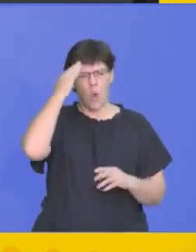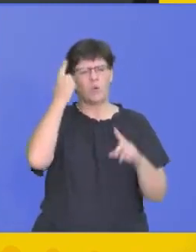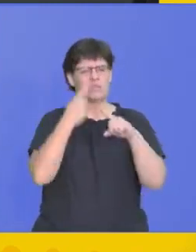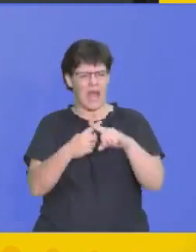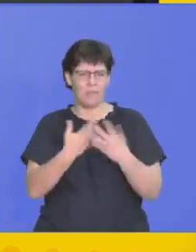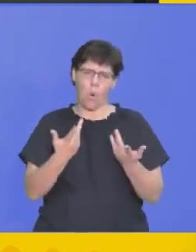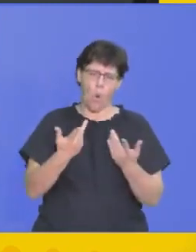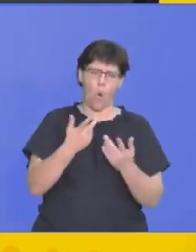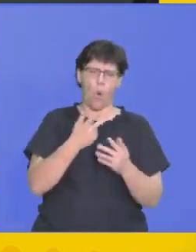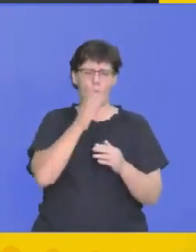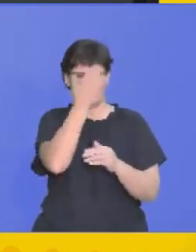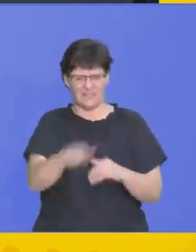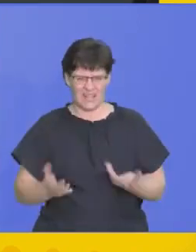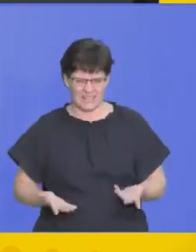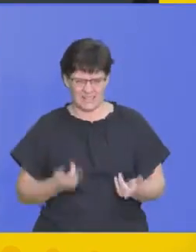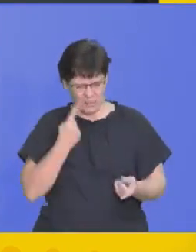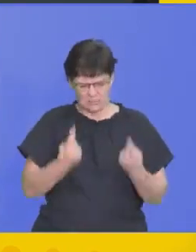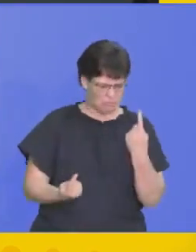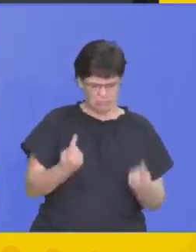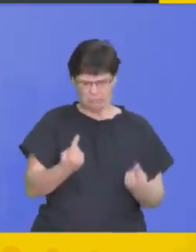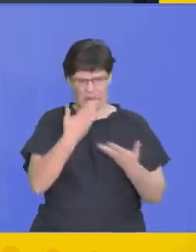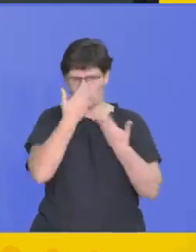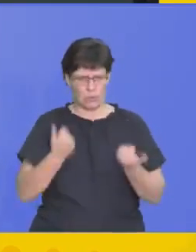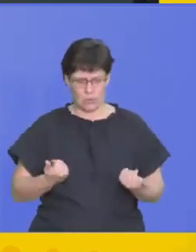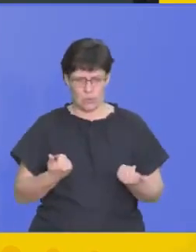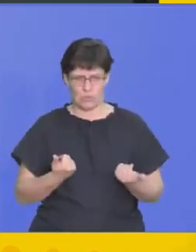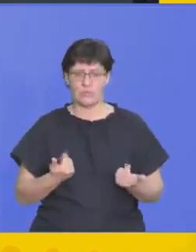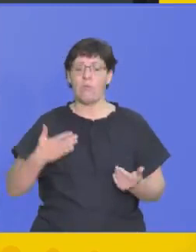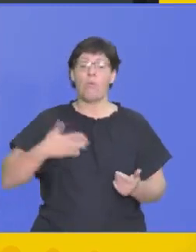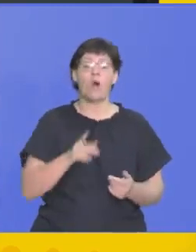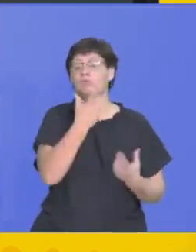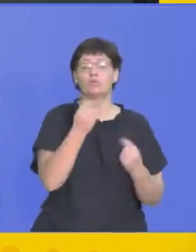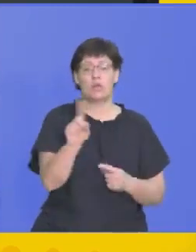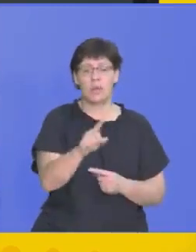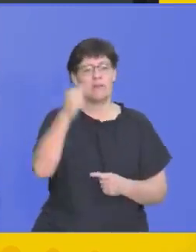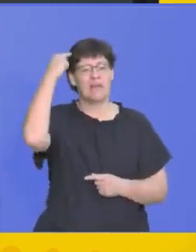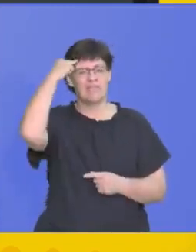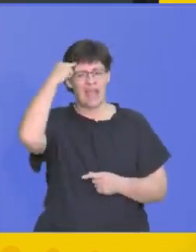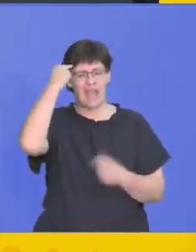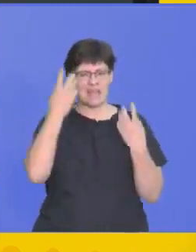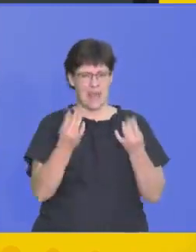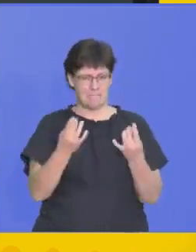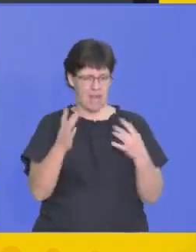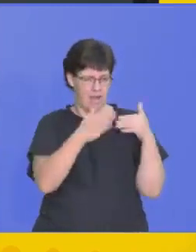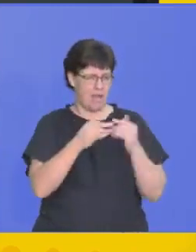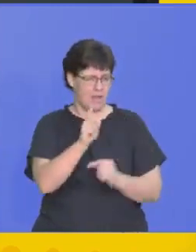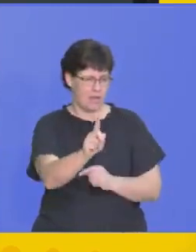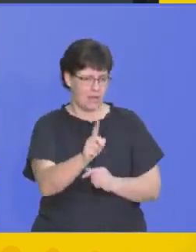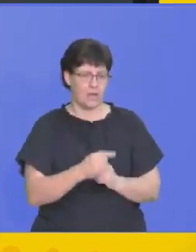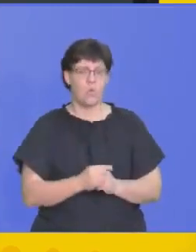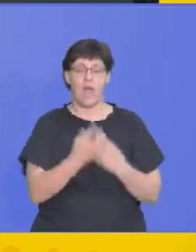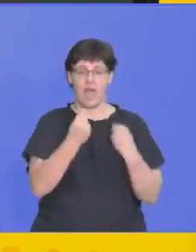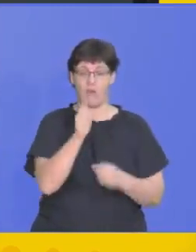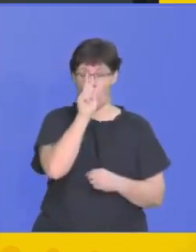want you to do is I want you to think about the numbers carefully. We had 1 Canadian dollar, lots of rand. So if I'm taking